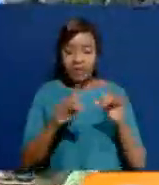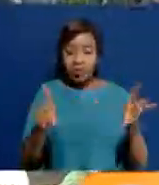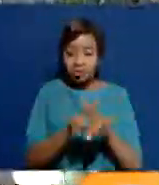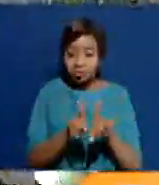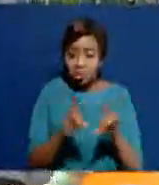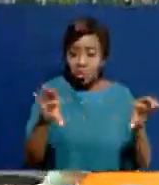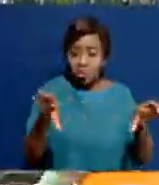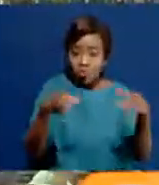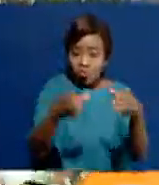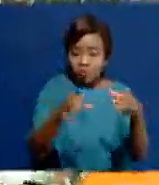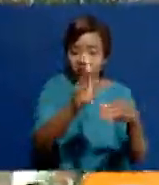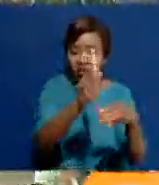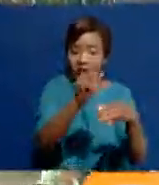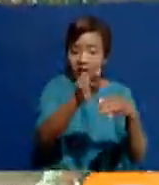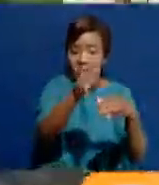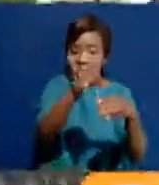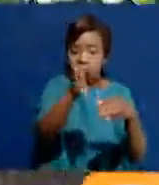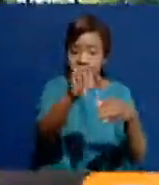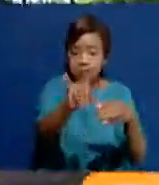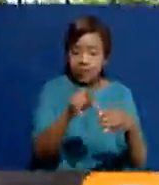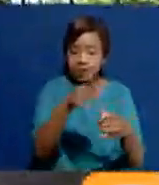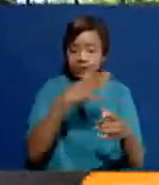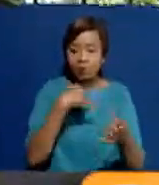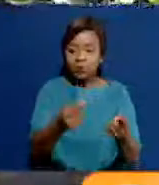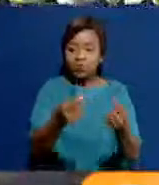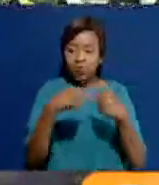entry into the party's offices futile.